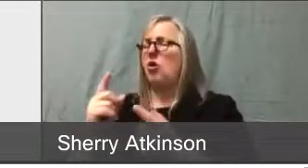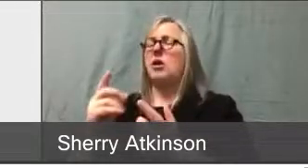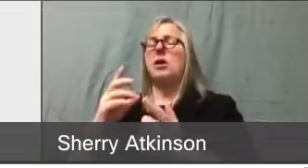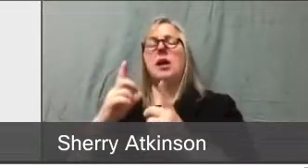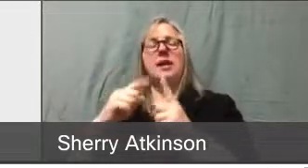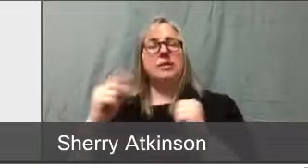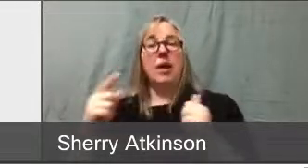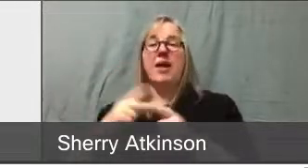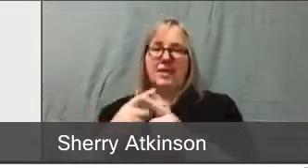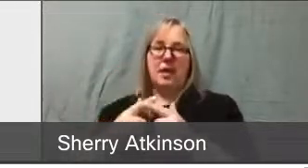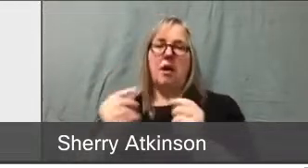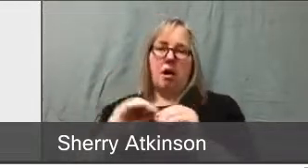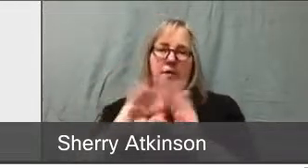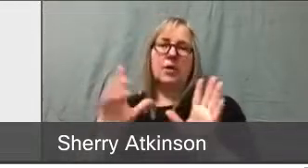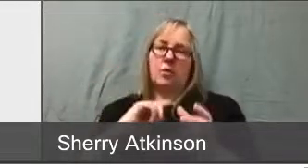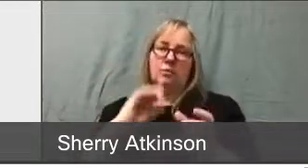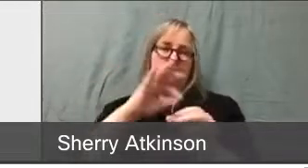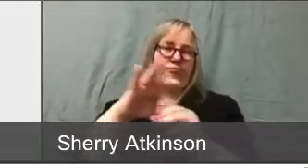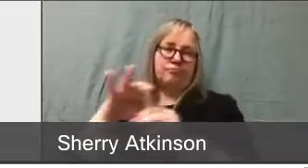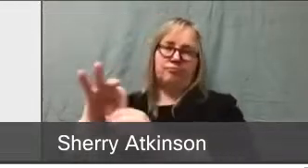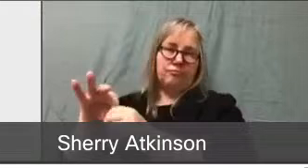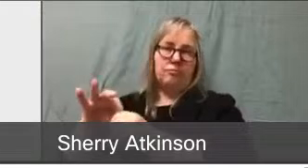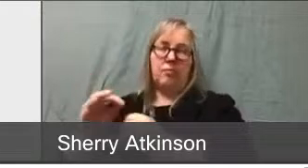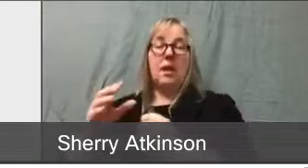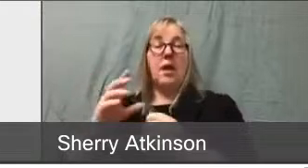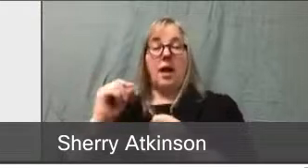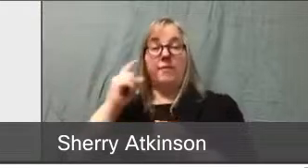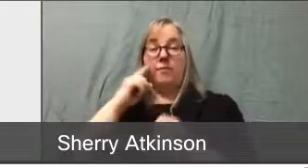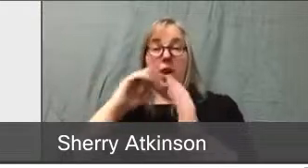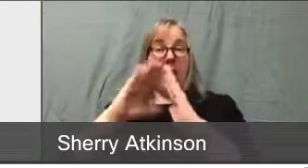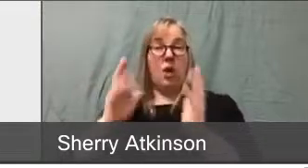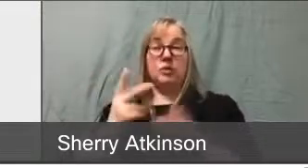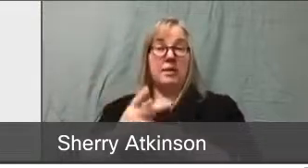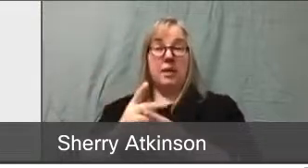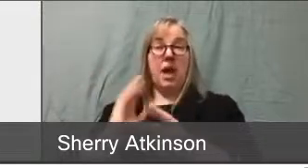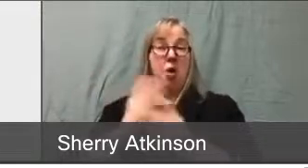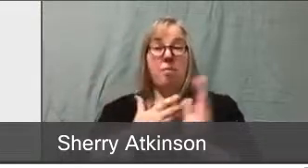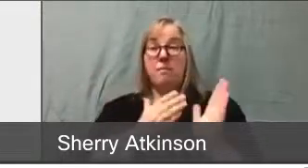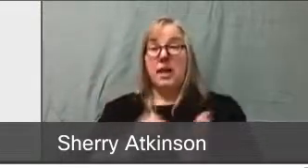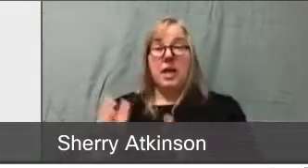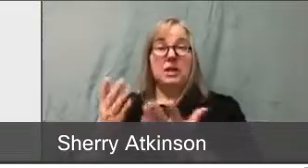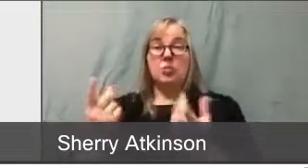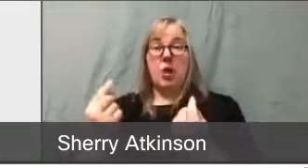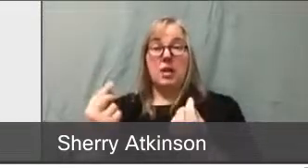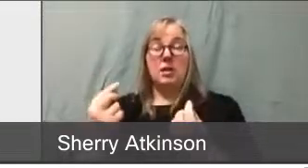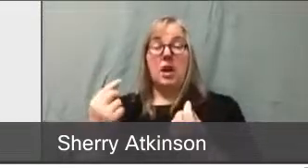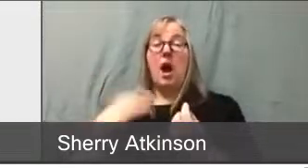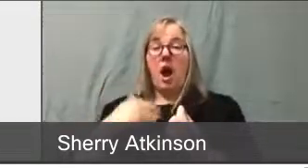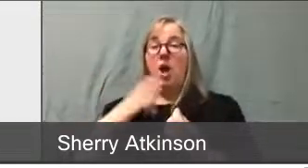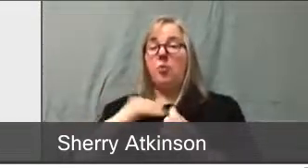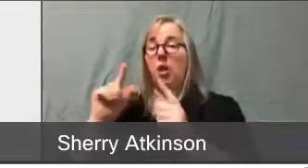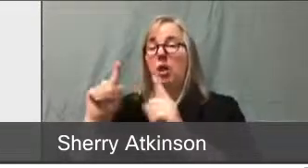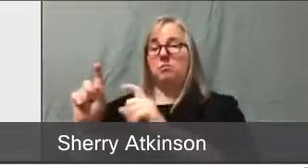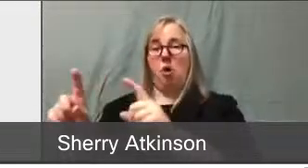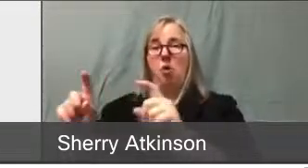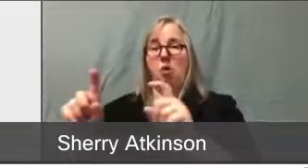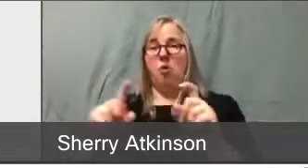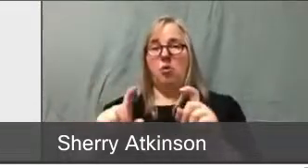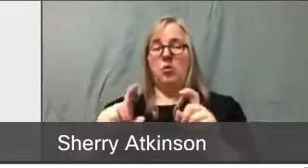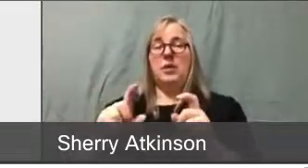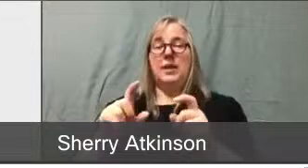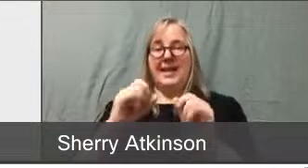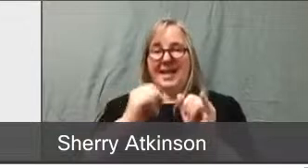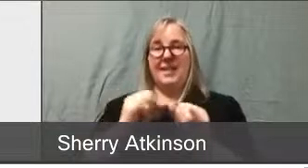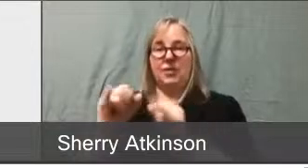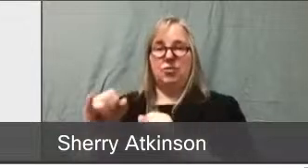take the votes. And just as a matter of housekeeping, our plan is I will poll the individual voting members